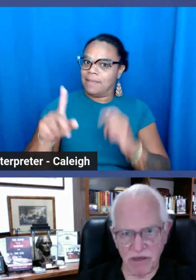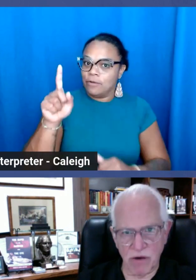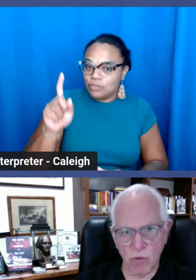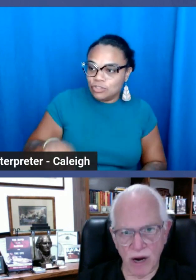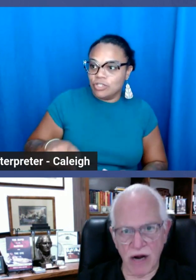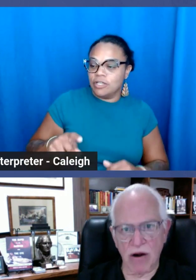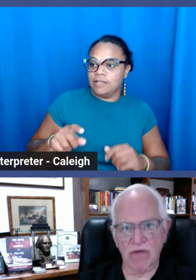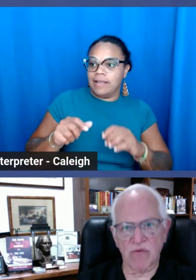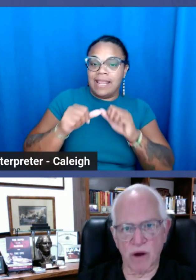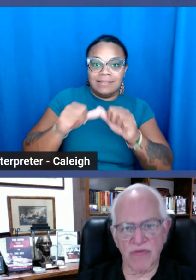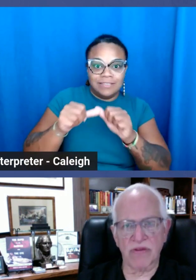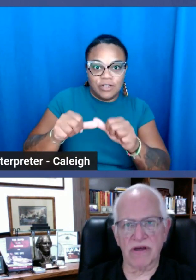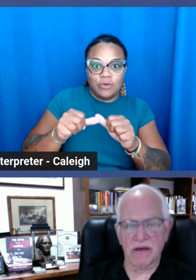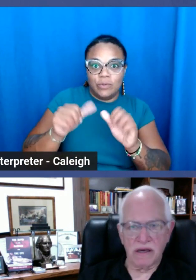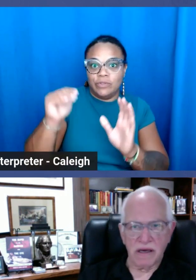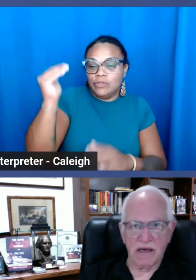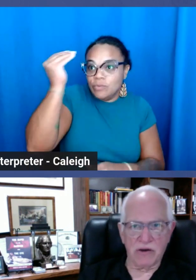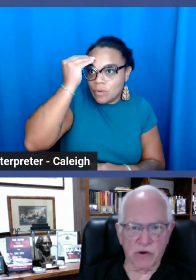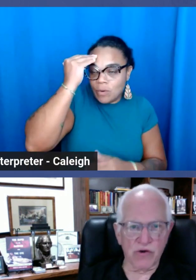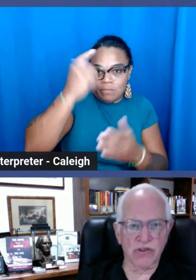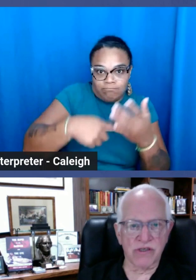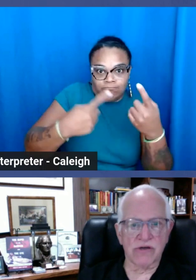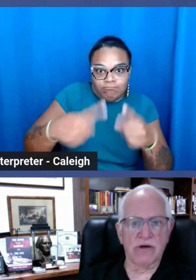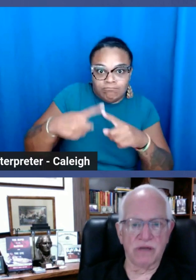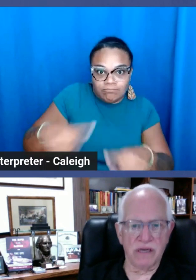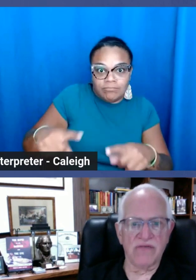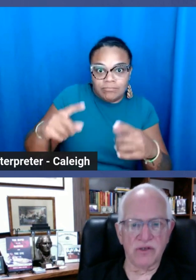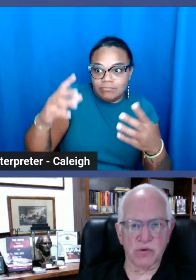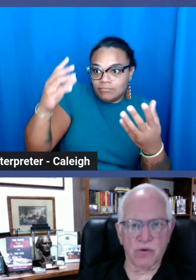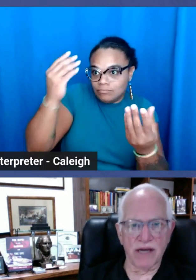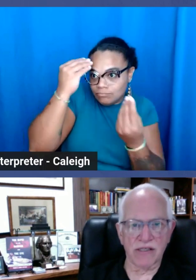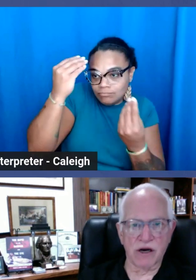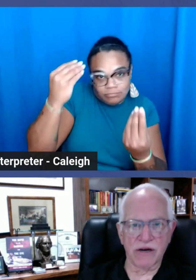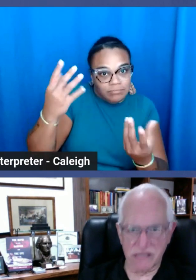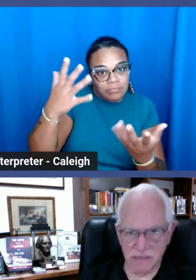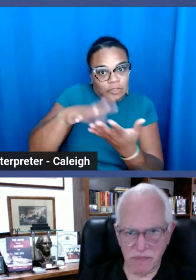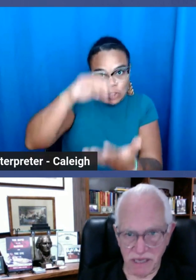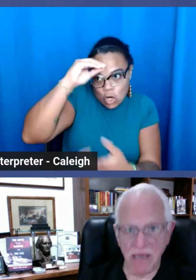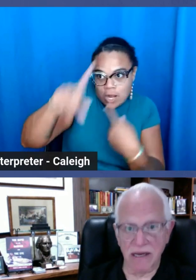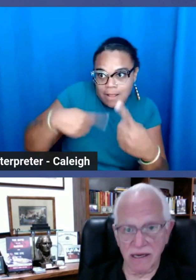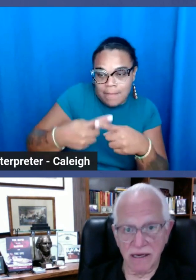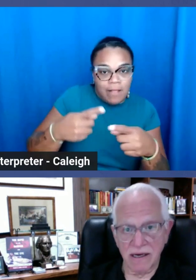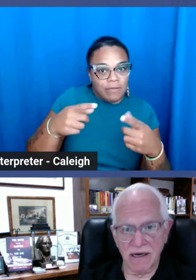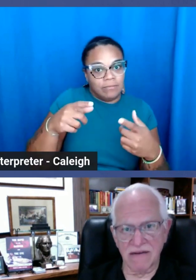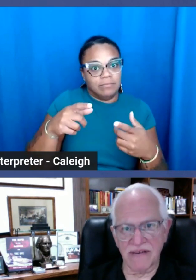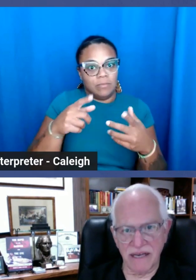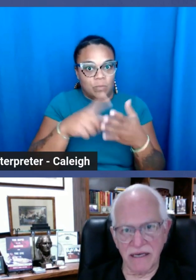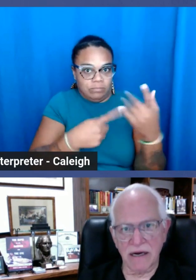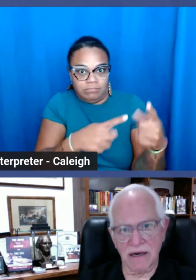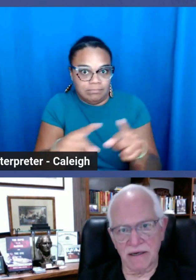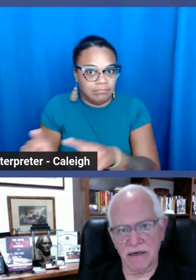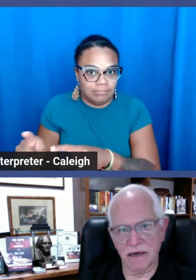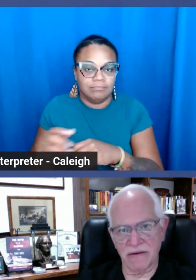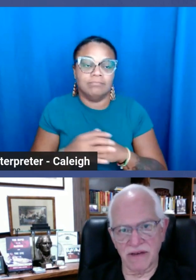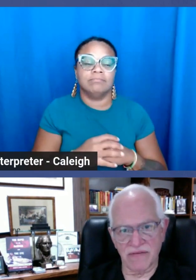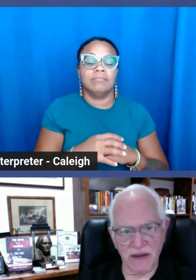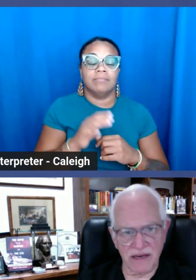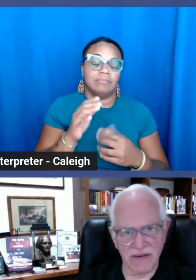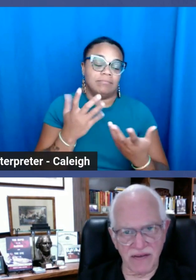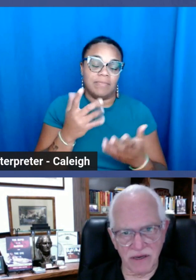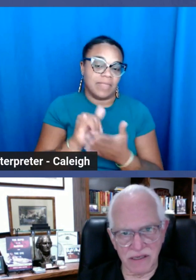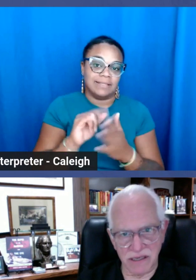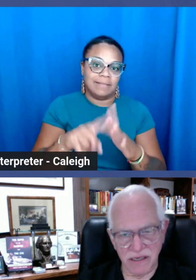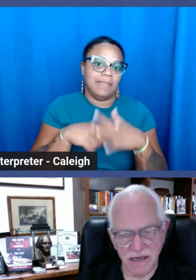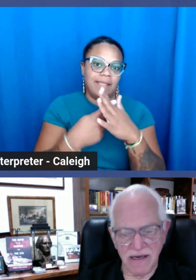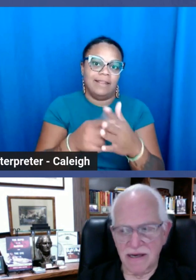think being aware of what the incursions on individual rights are is the beginning of any kind of